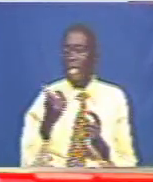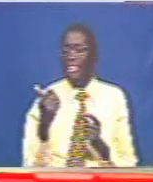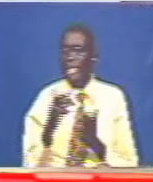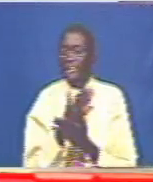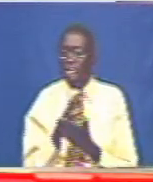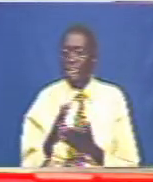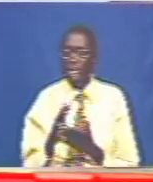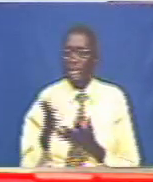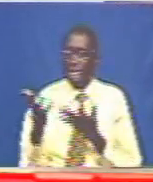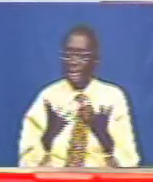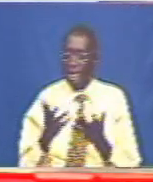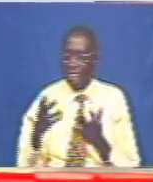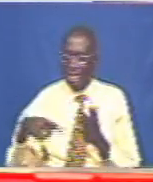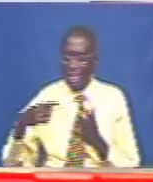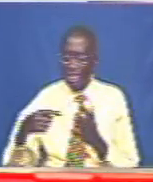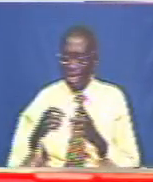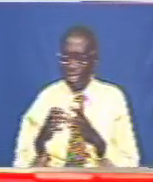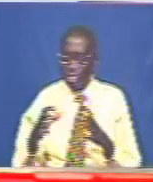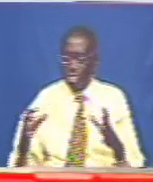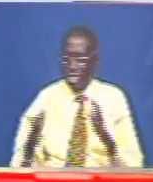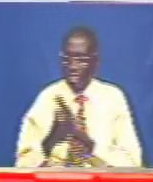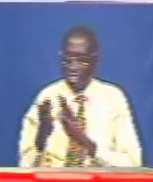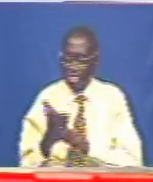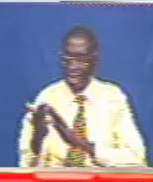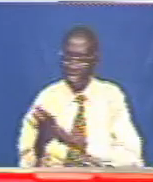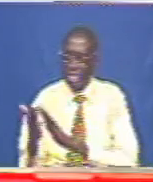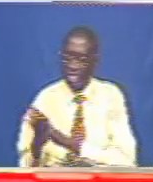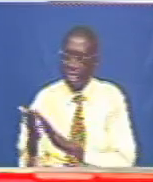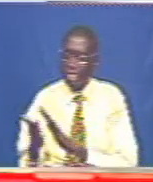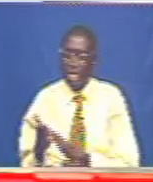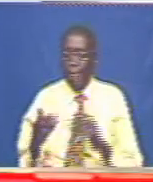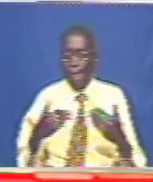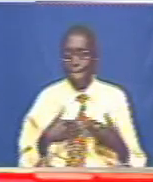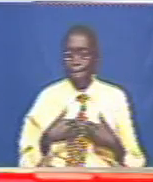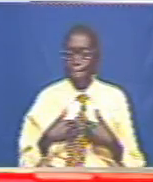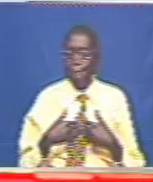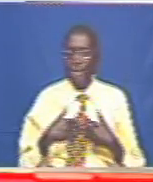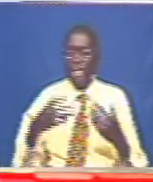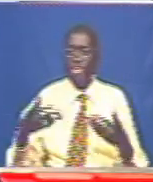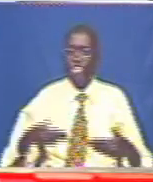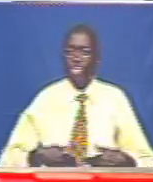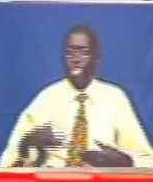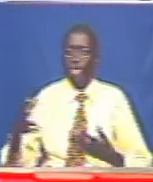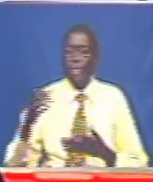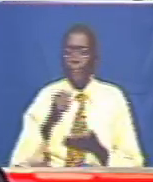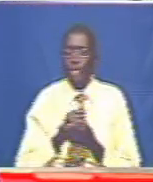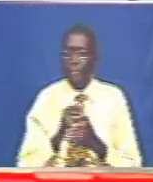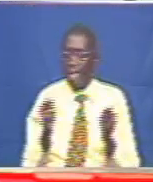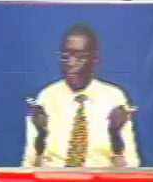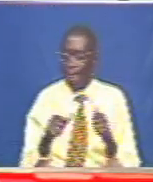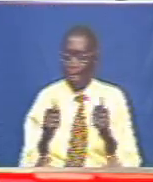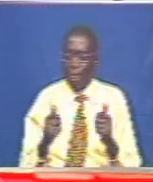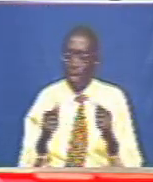service industry in this particular country is growing very tremendously. Mm-hmm. We have issues to do with the youth unemployment, and we are feeling, is